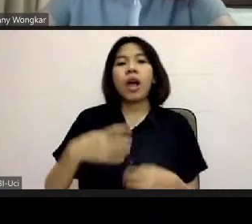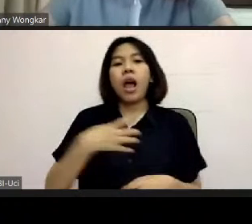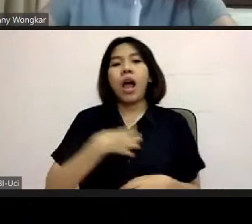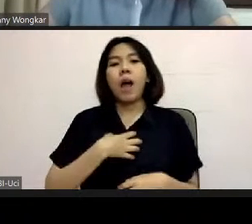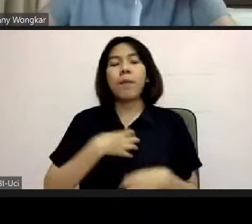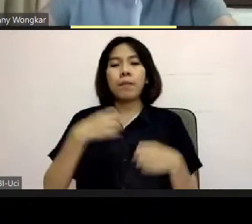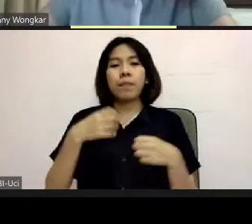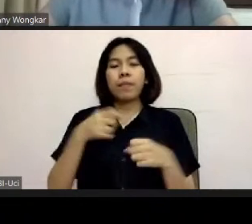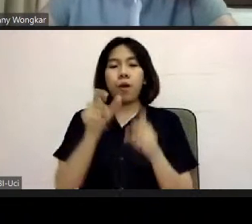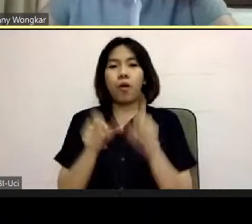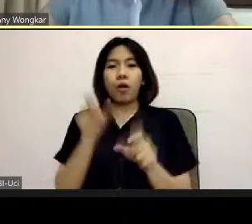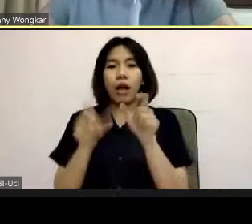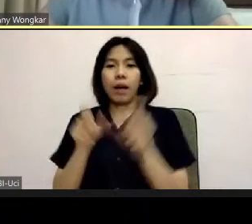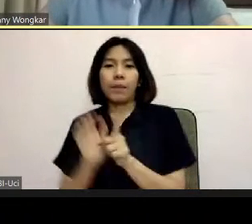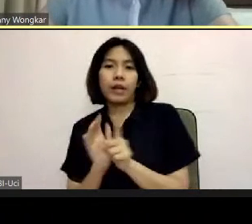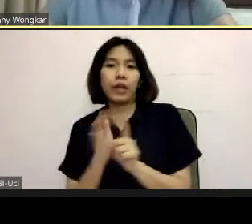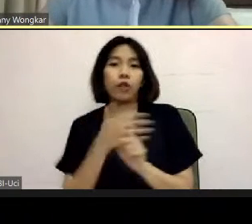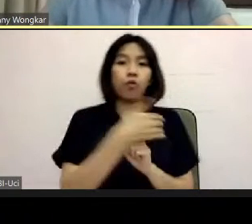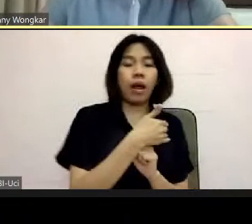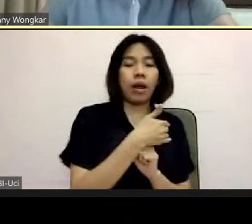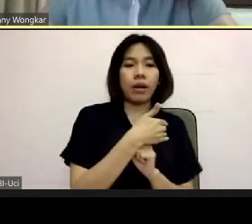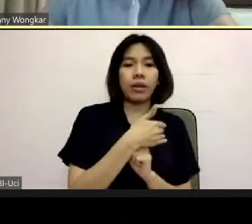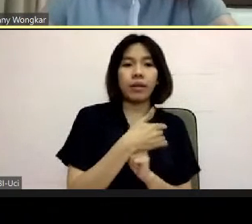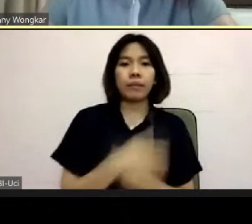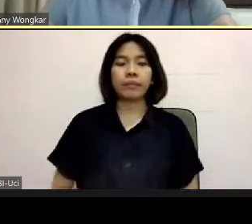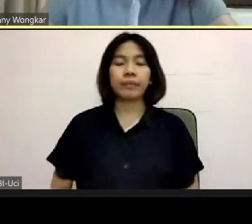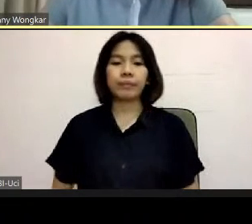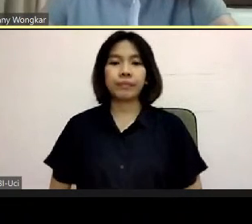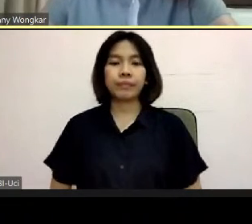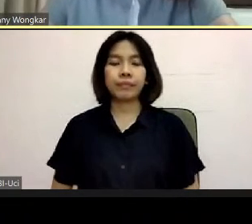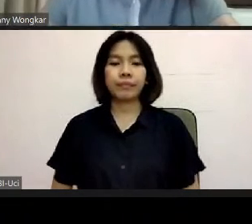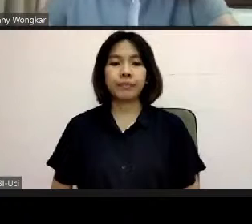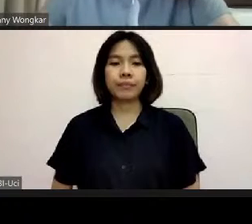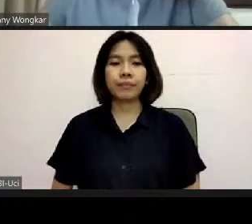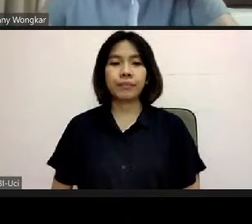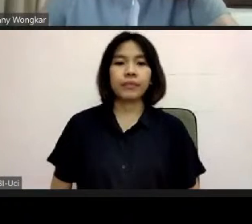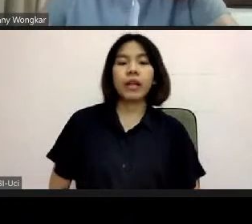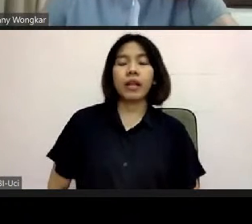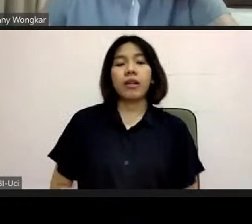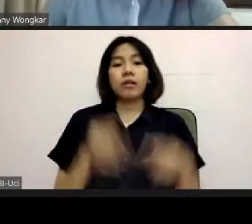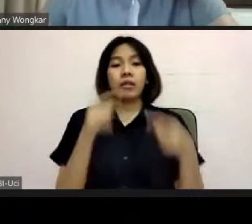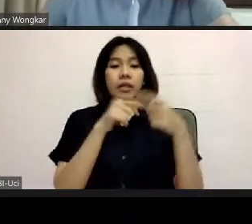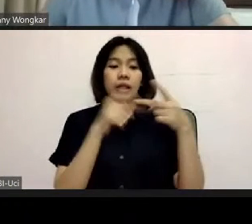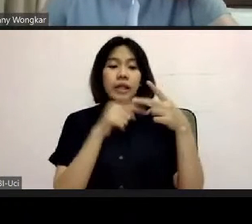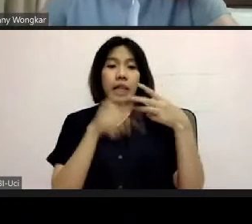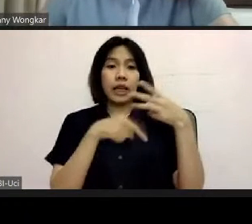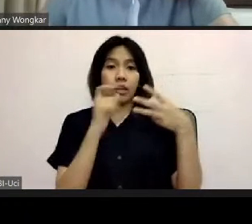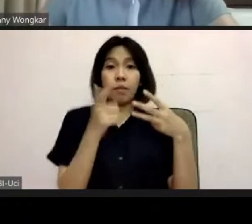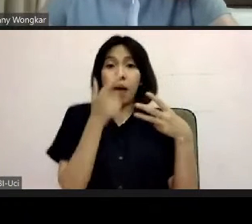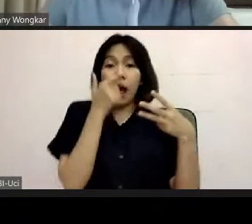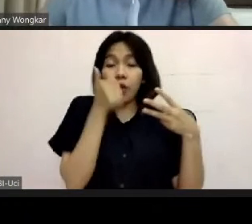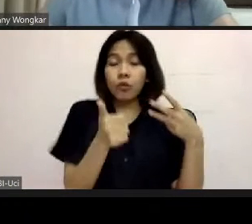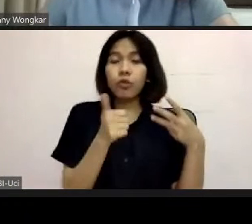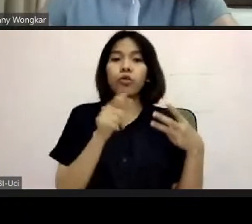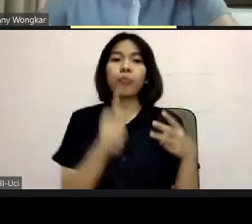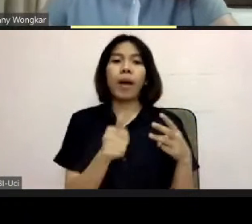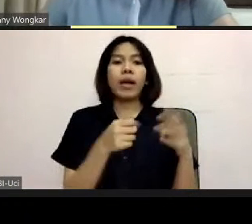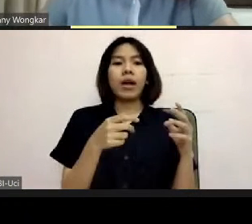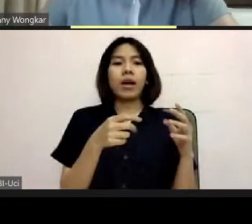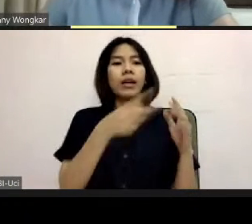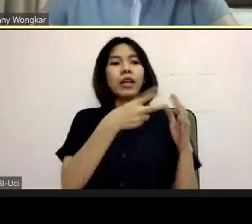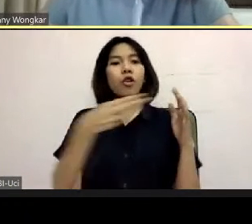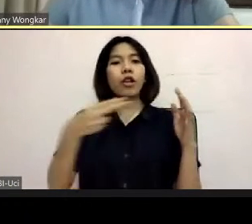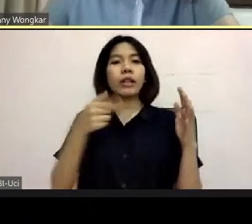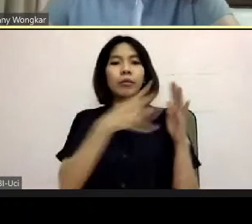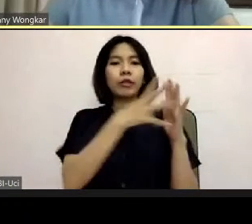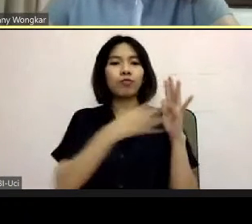human rights events. So the protection have to go thoroughly, not just one segment or one aspect alone. It have to